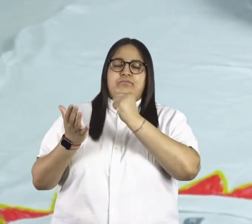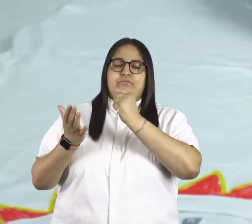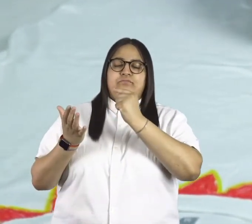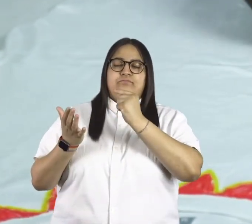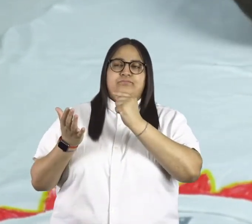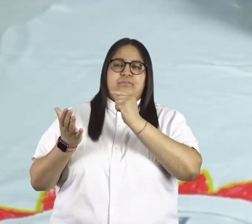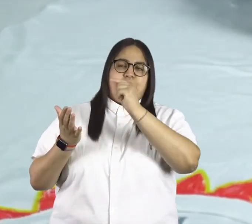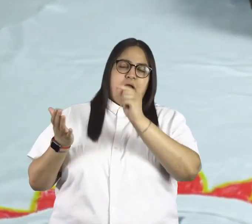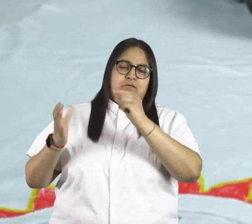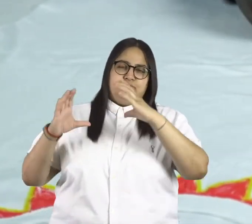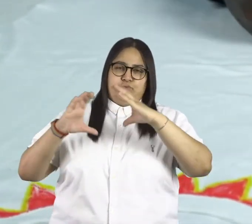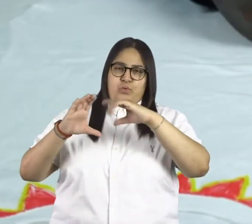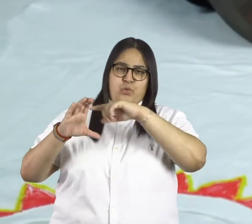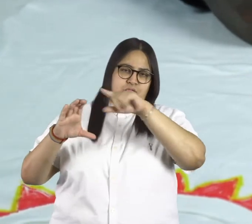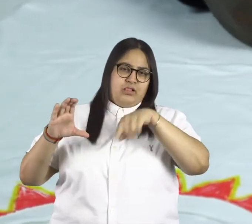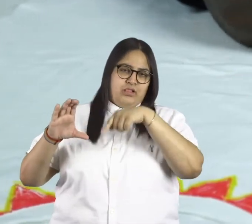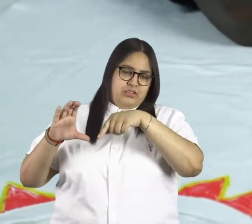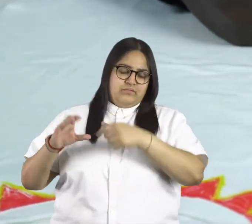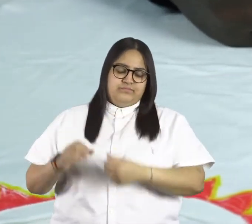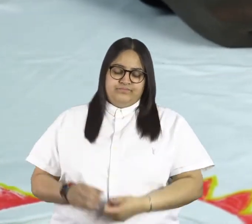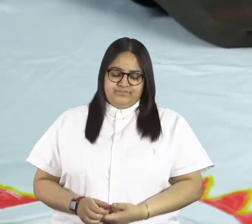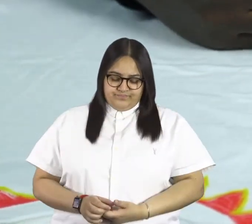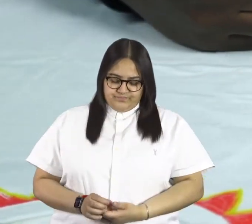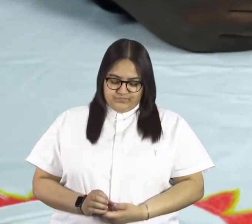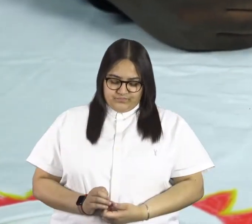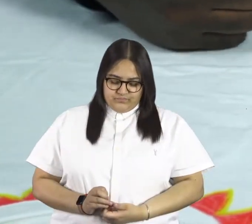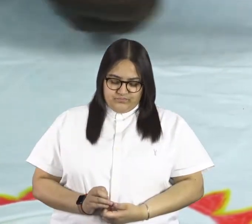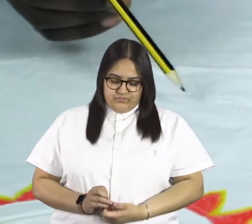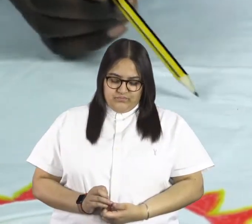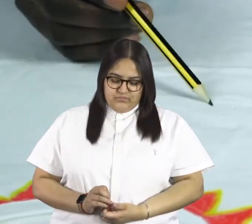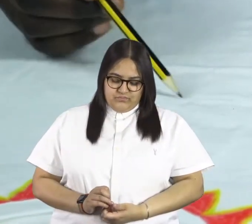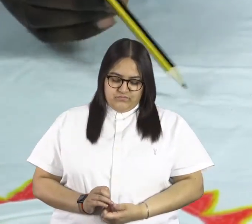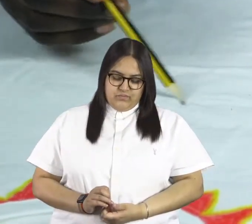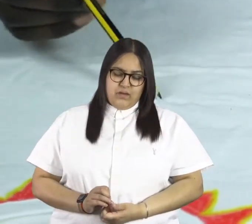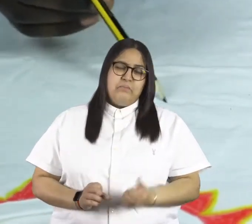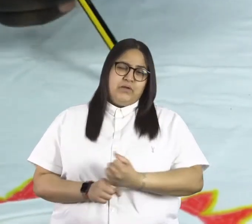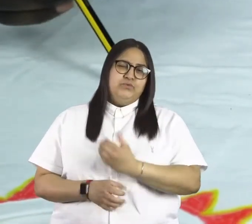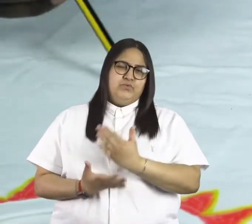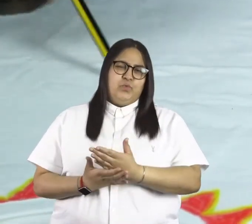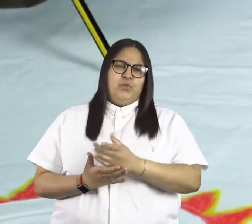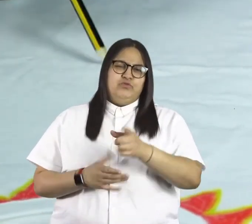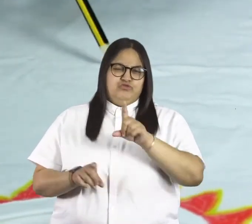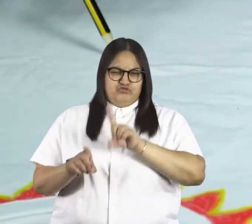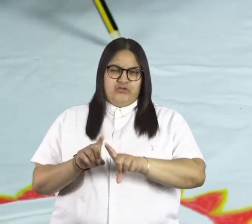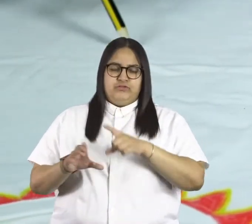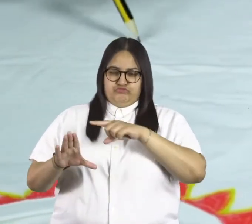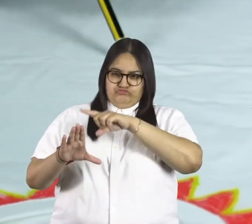Lightly mark out my circle. Get it as round as I can.